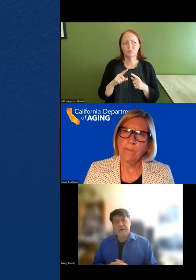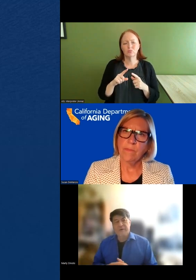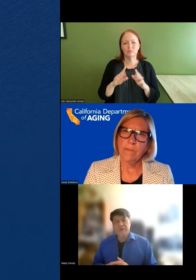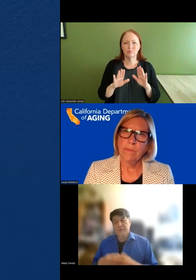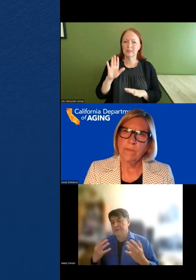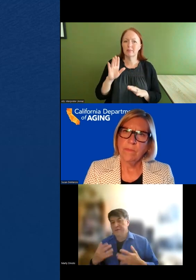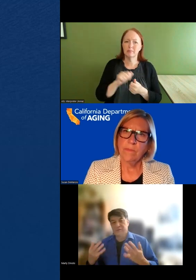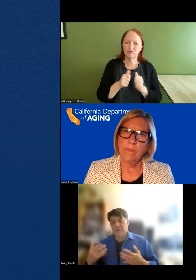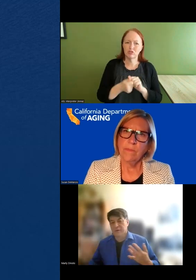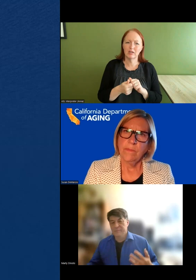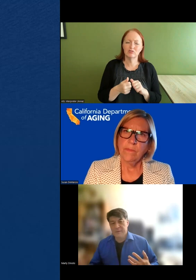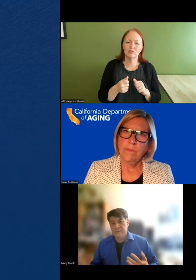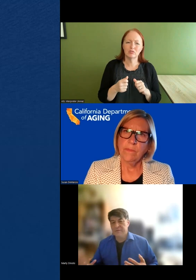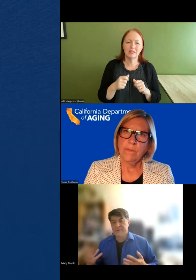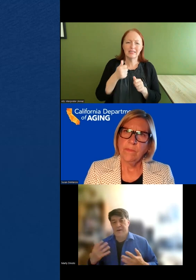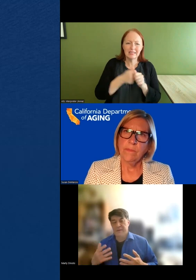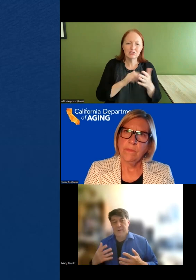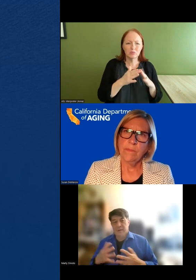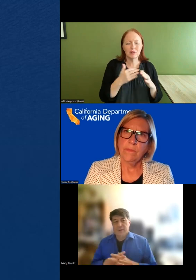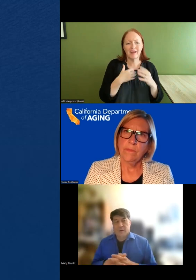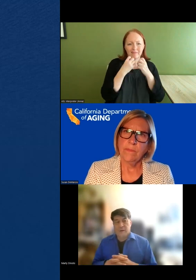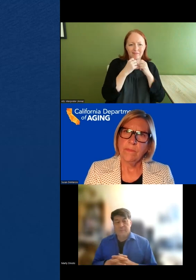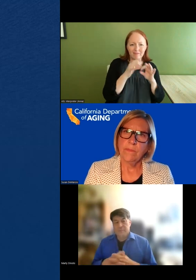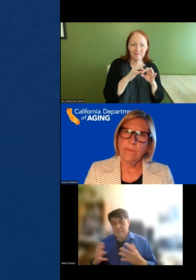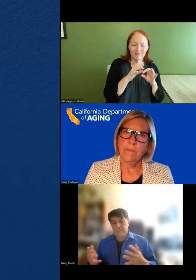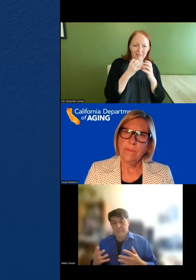there are values within each of our communities that